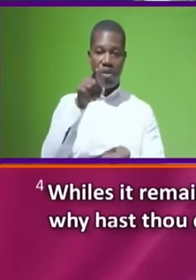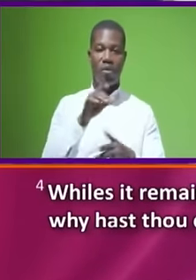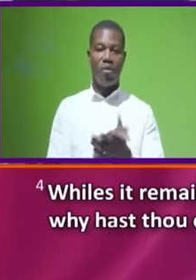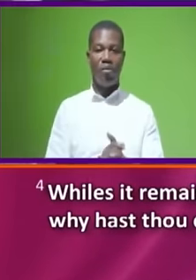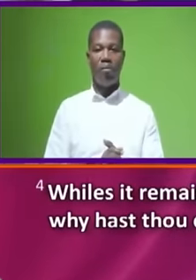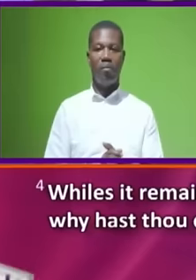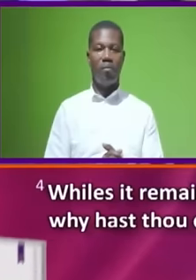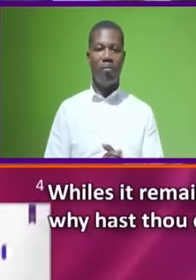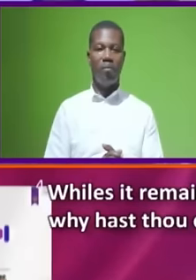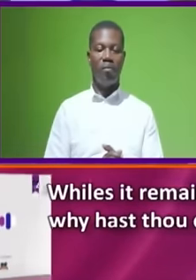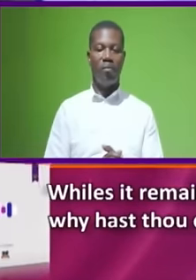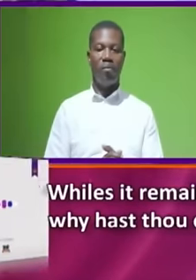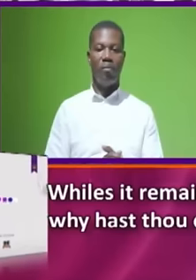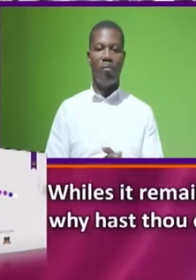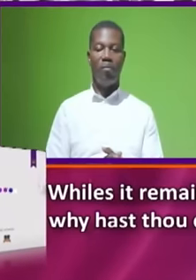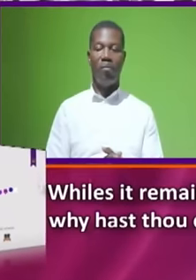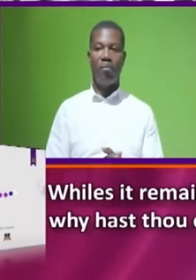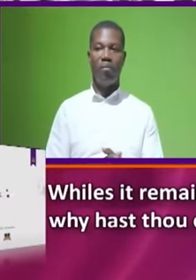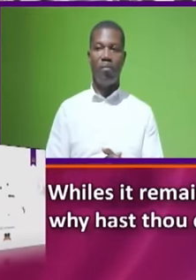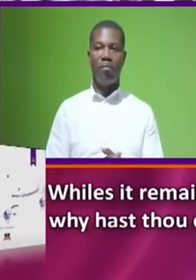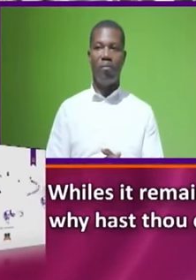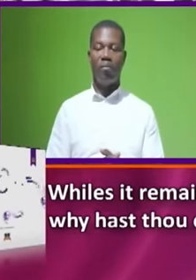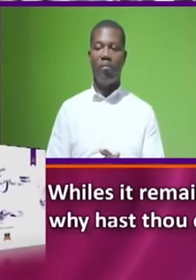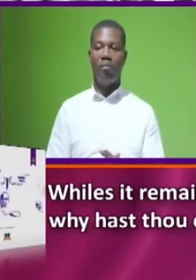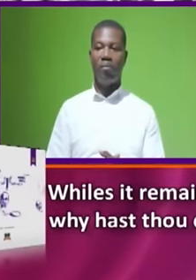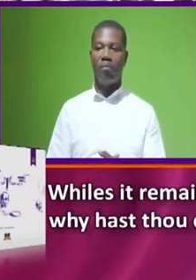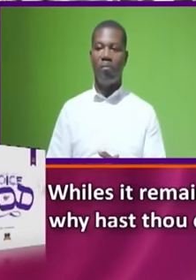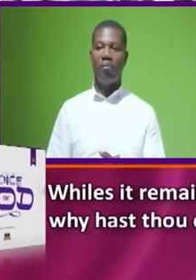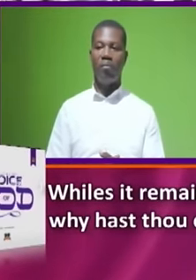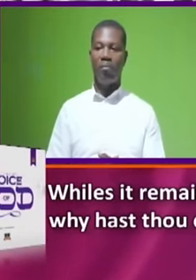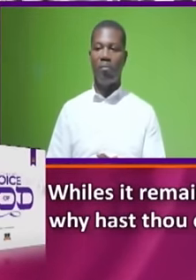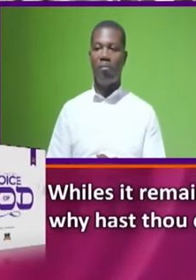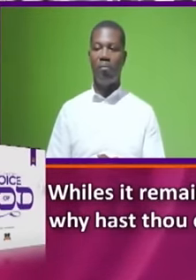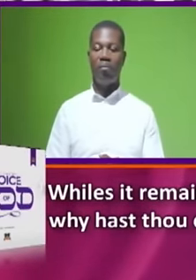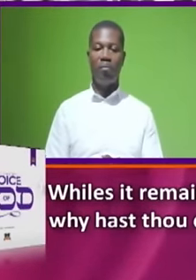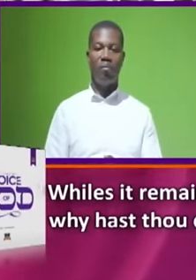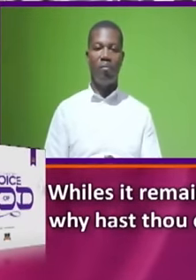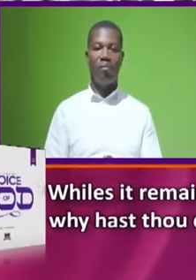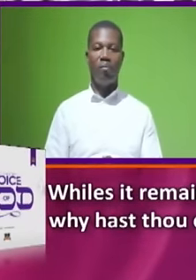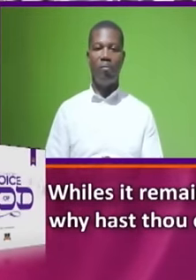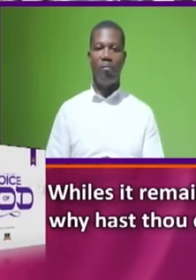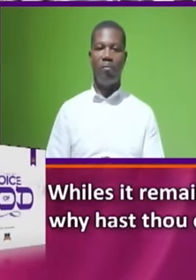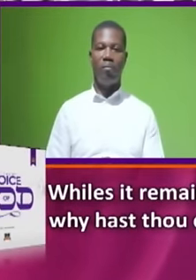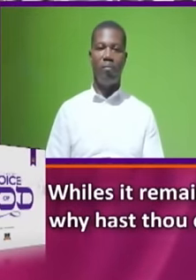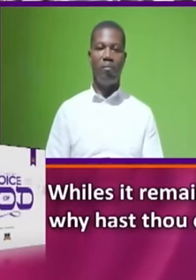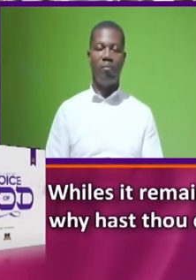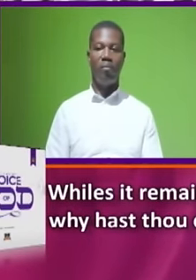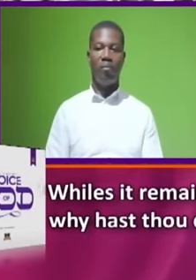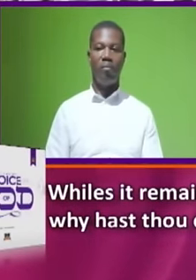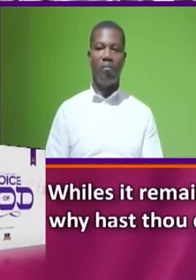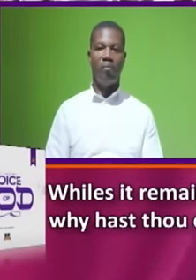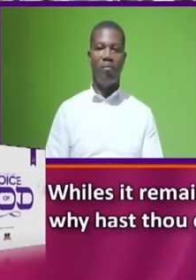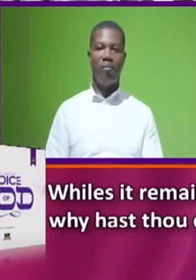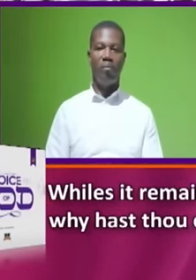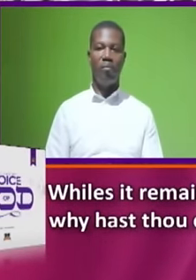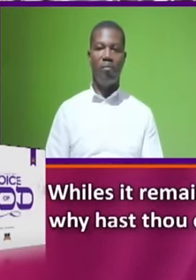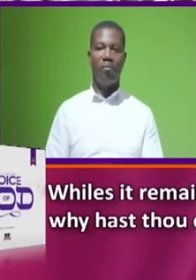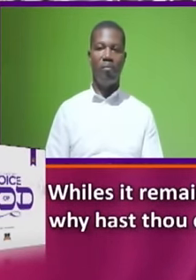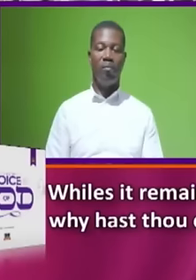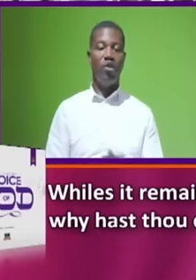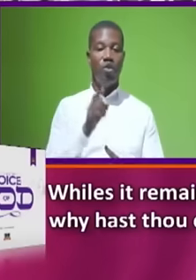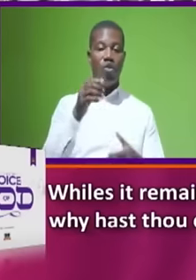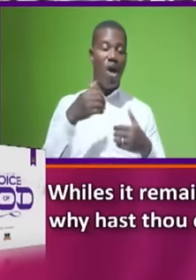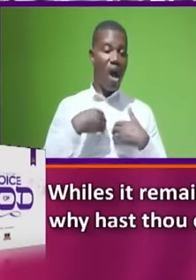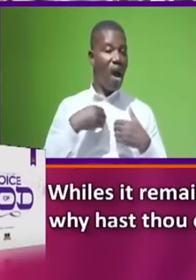So this is a serious issue. Anyone with enough who is being blessed by Adum Nyame, who will